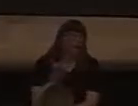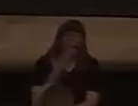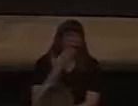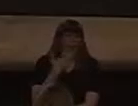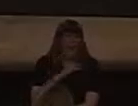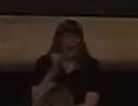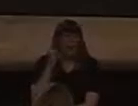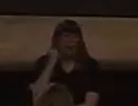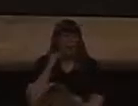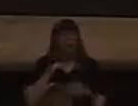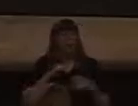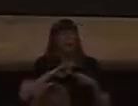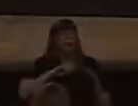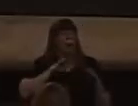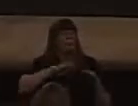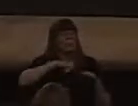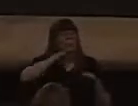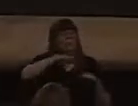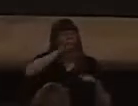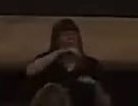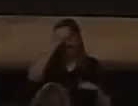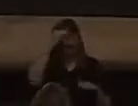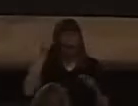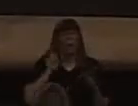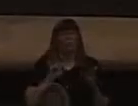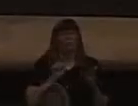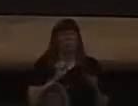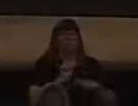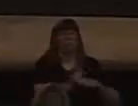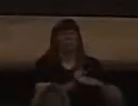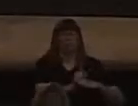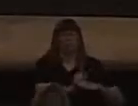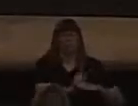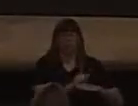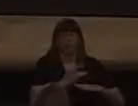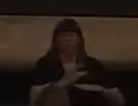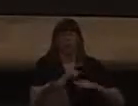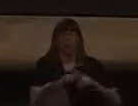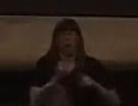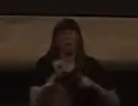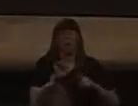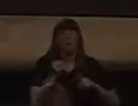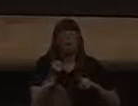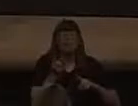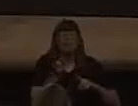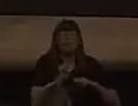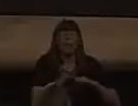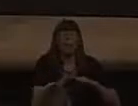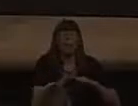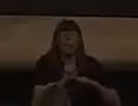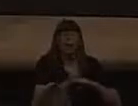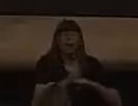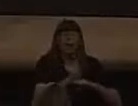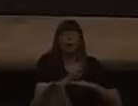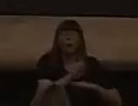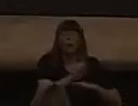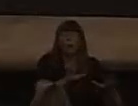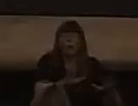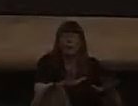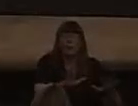when there's a whole staircase and we can tell we're coming to a staircase, but when there are just a few steps when you're going from one space to